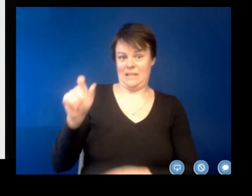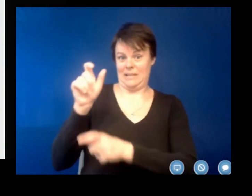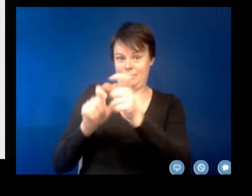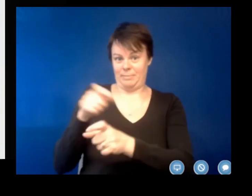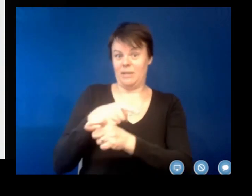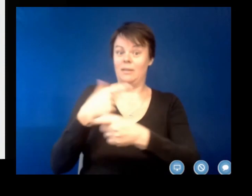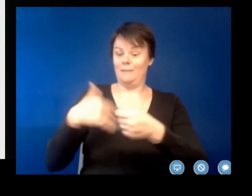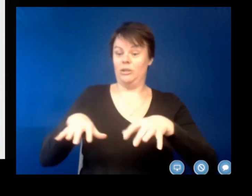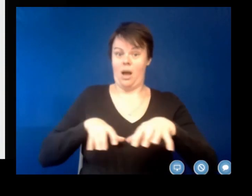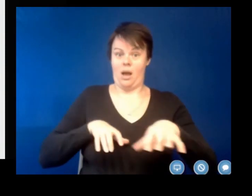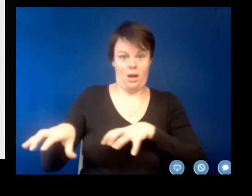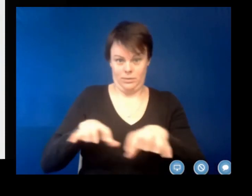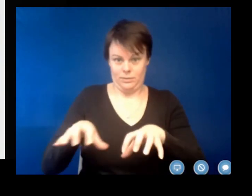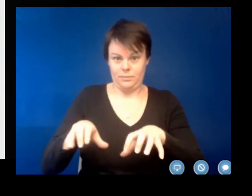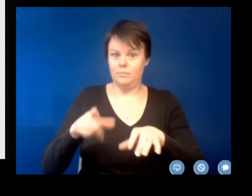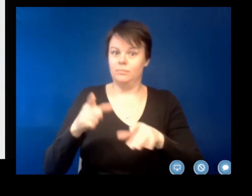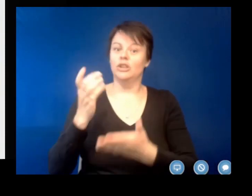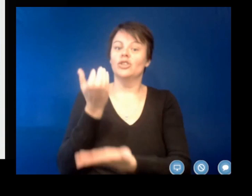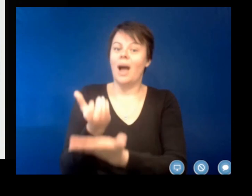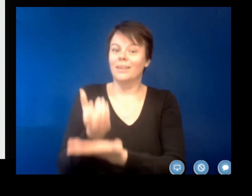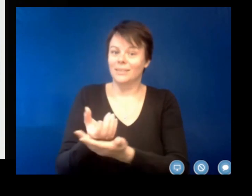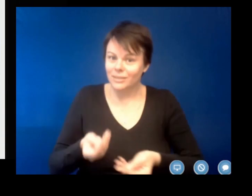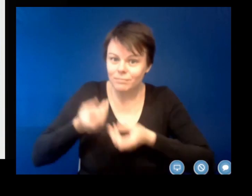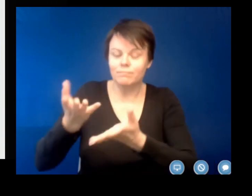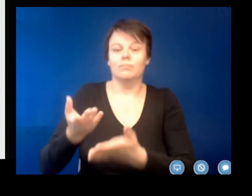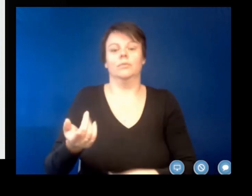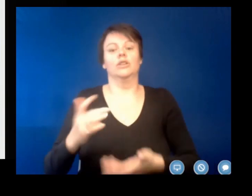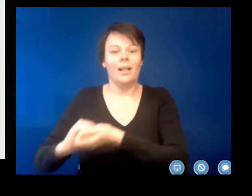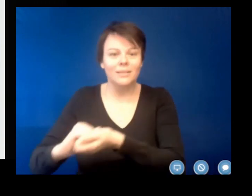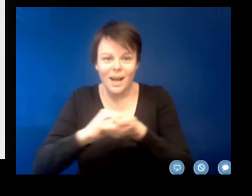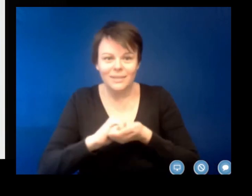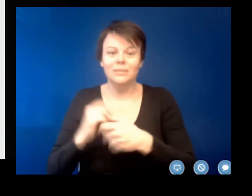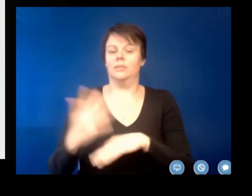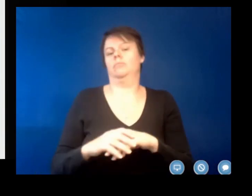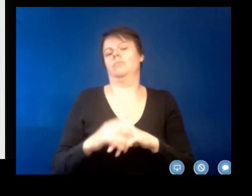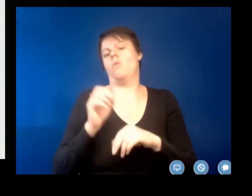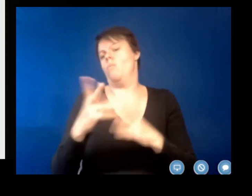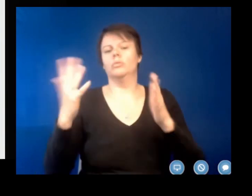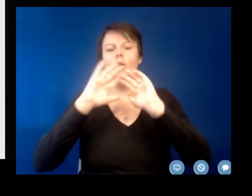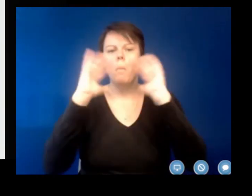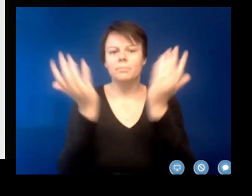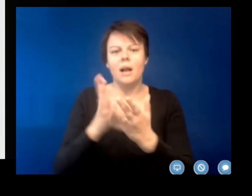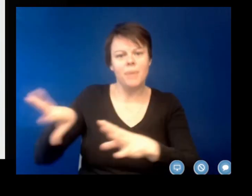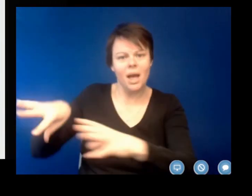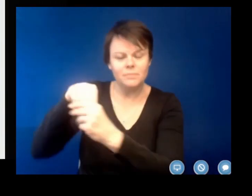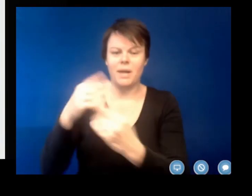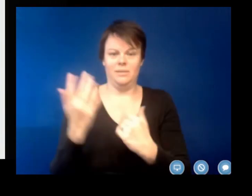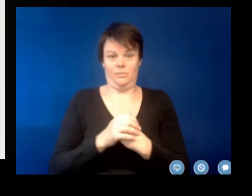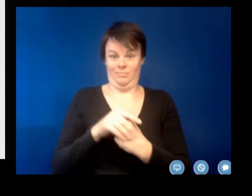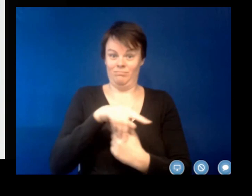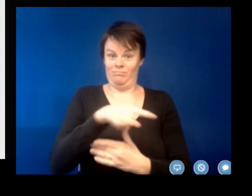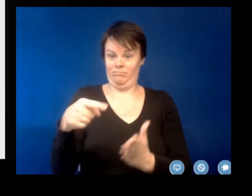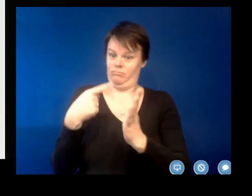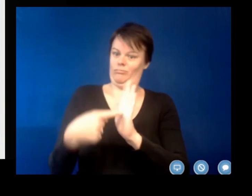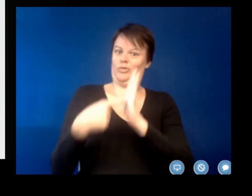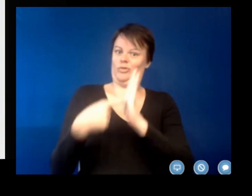But it is much more that we could understand 3 different types by